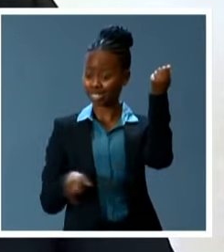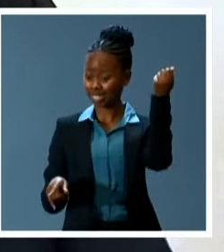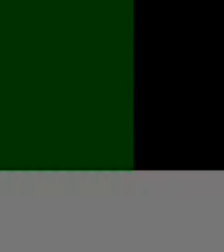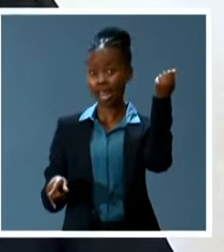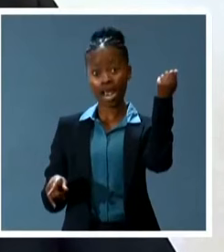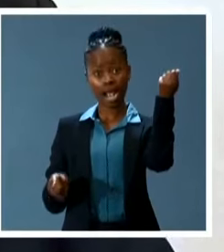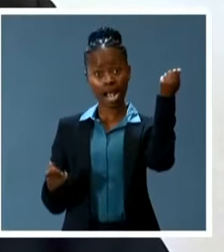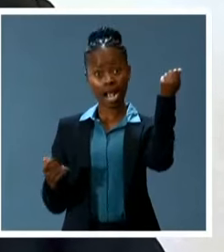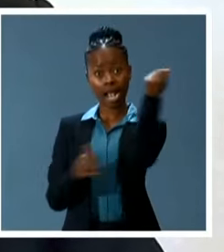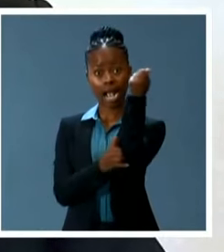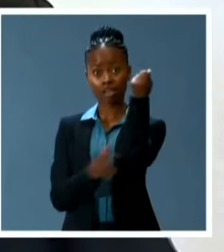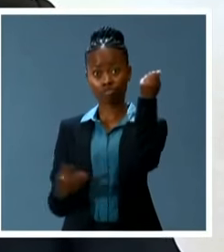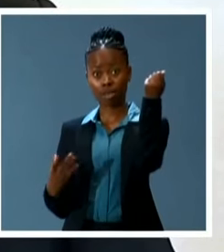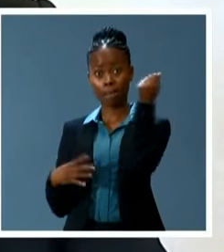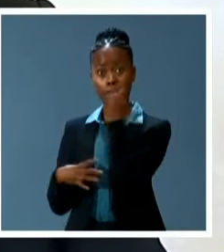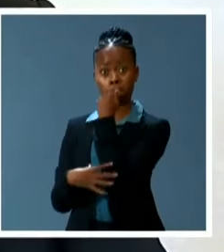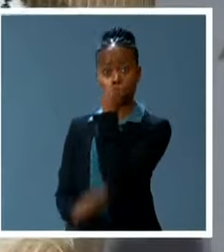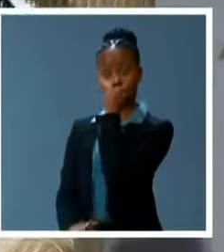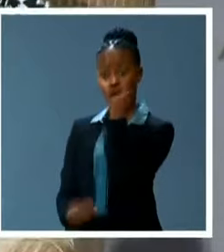it to do the same.